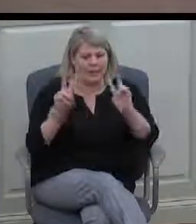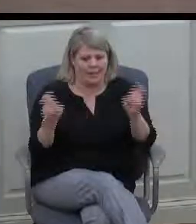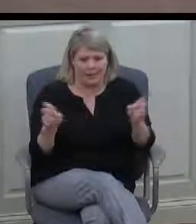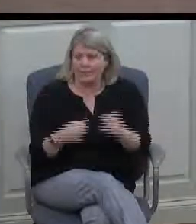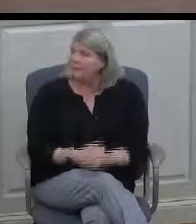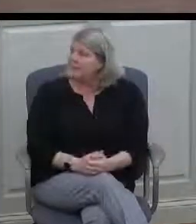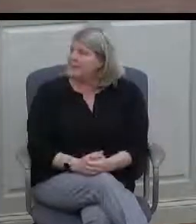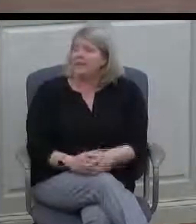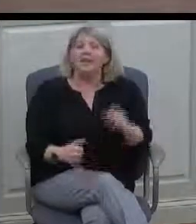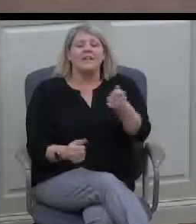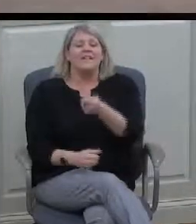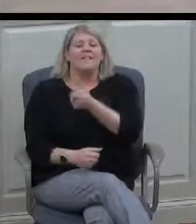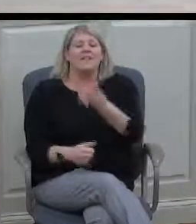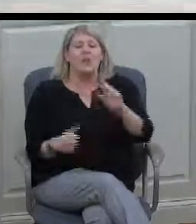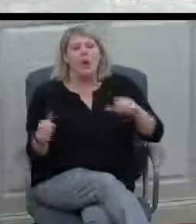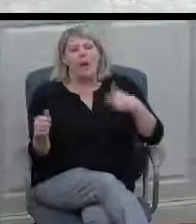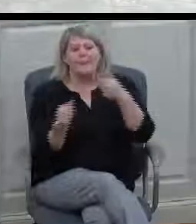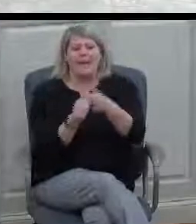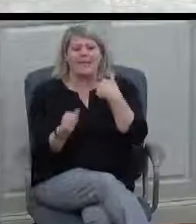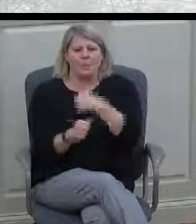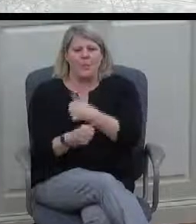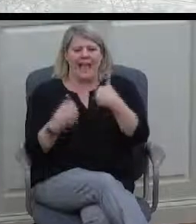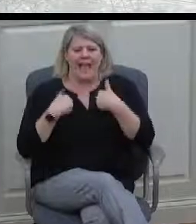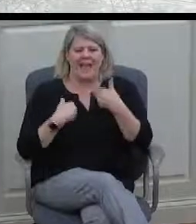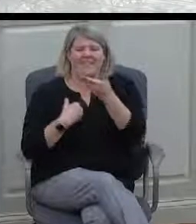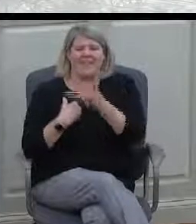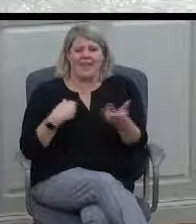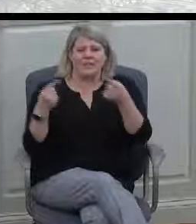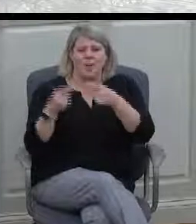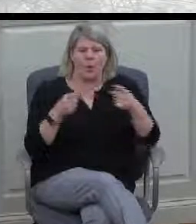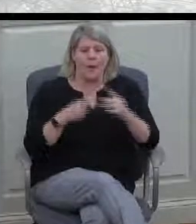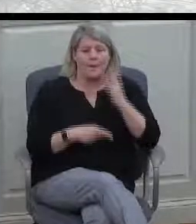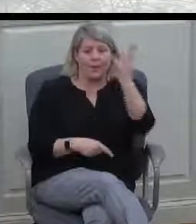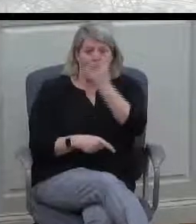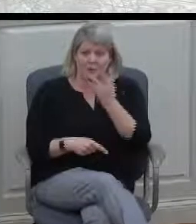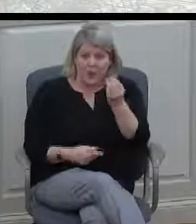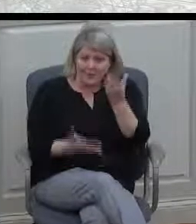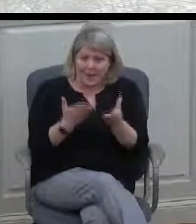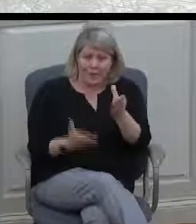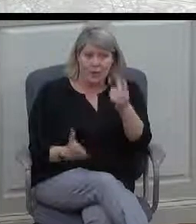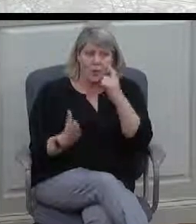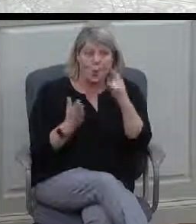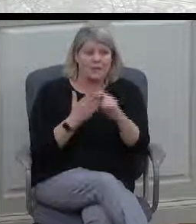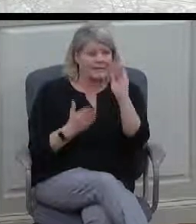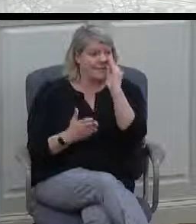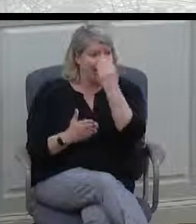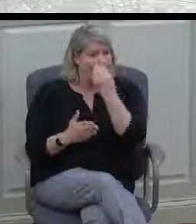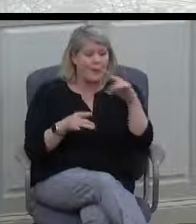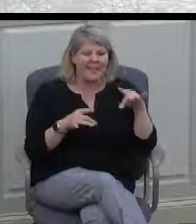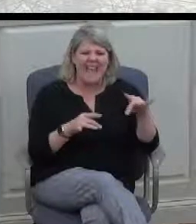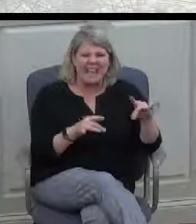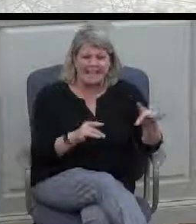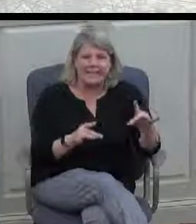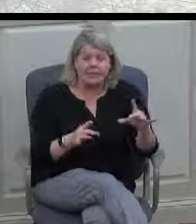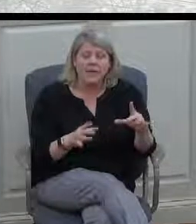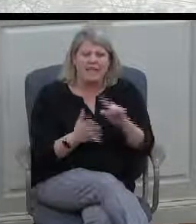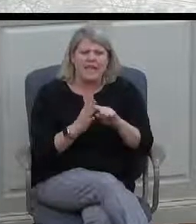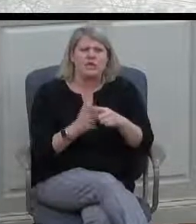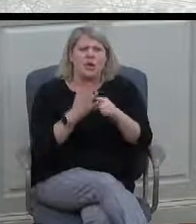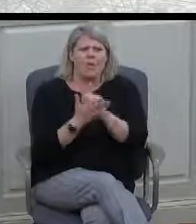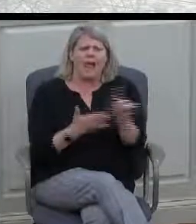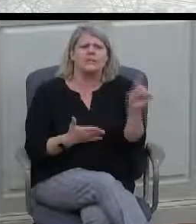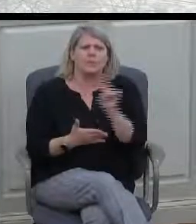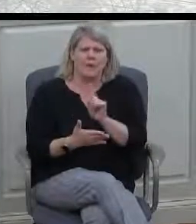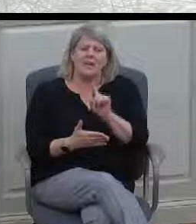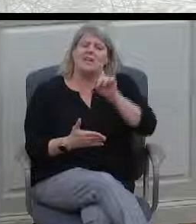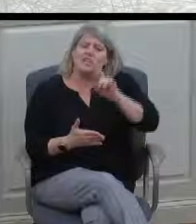Just a few quick updates for things we have going on. Beautification, you might have noticed that flower planting has begun. They started last week, and it should be